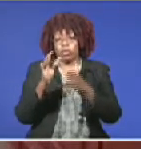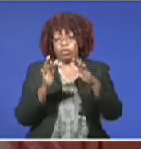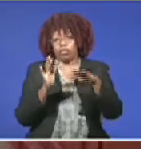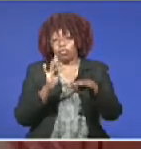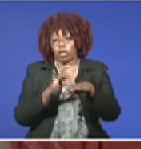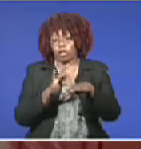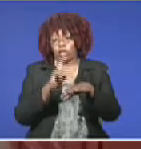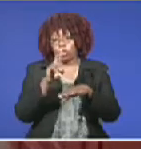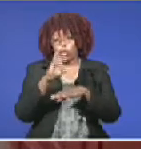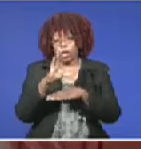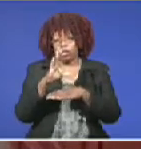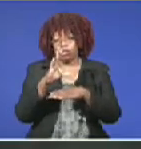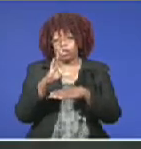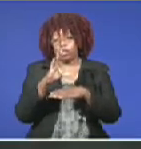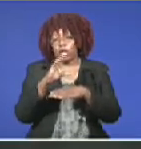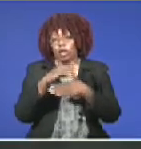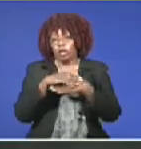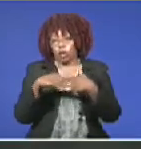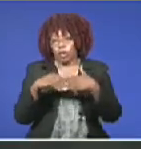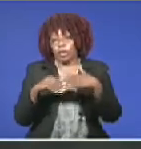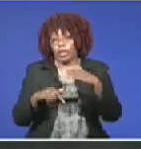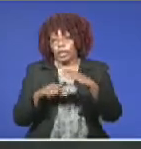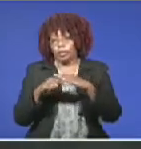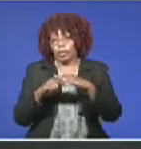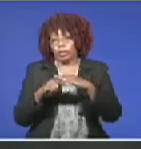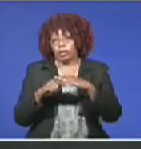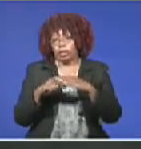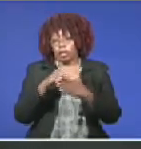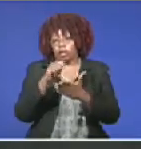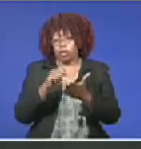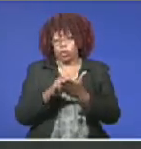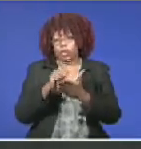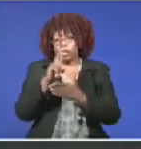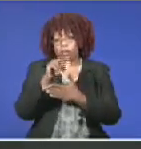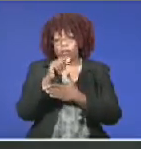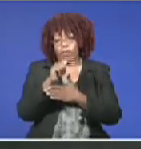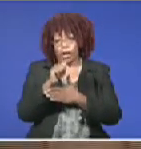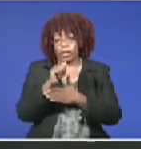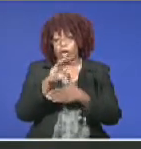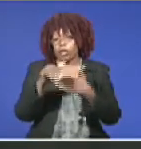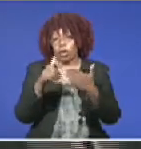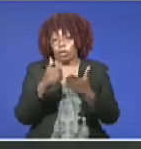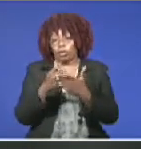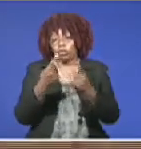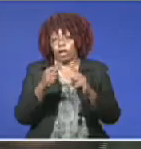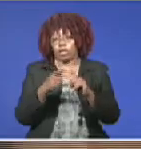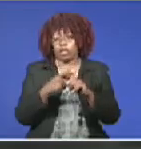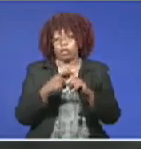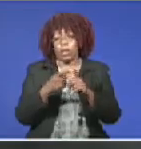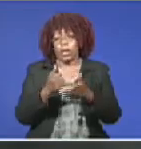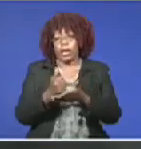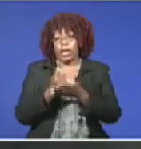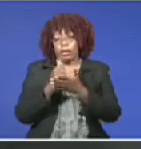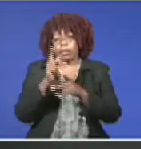limit, you can pay VAT on the whole bill. All right? Because we're helping people who need help.